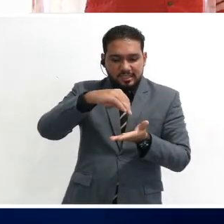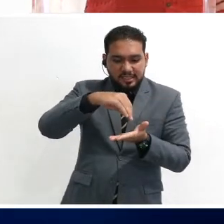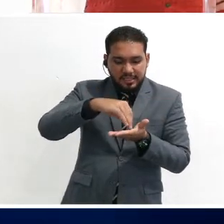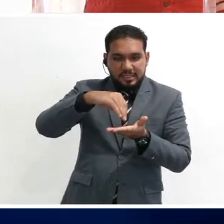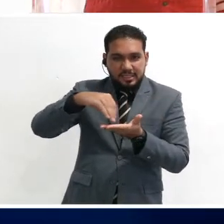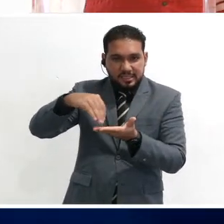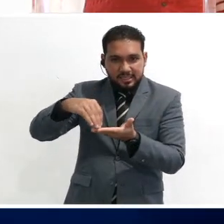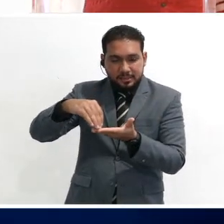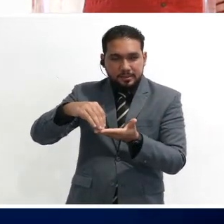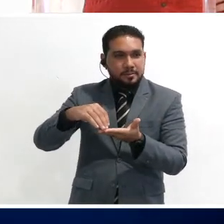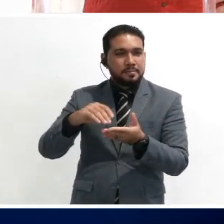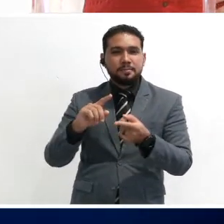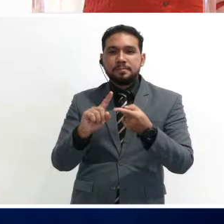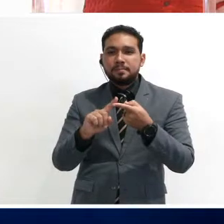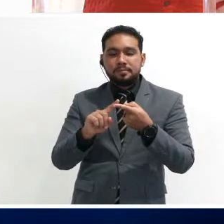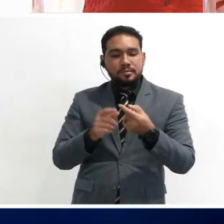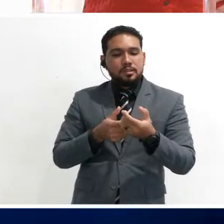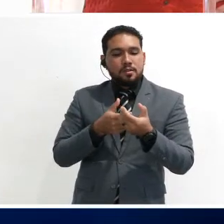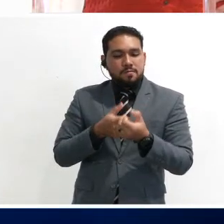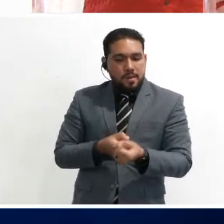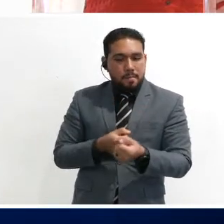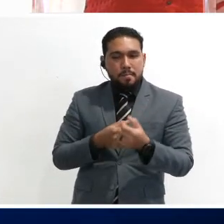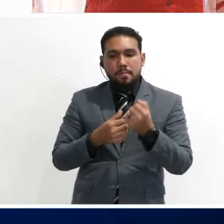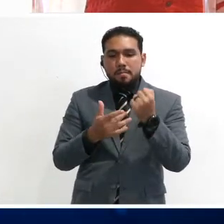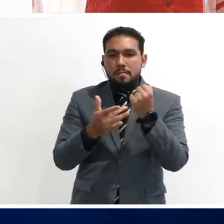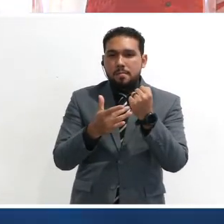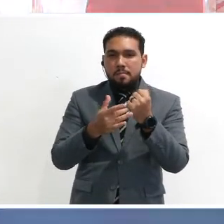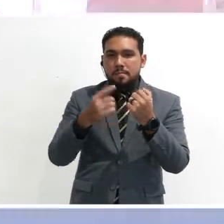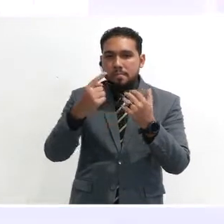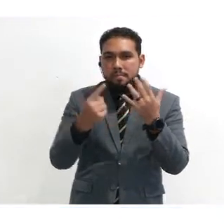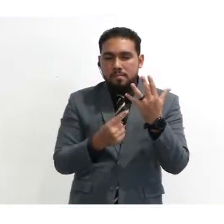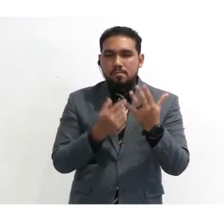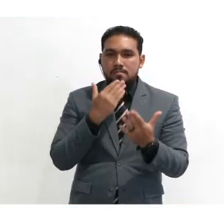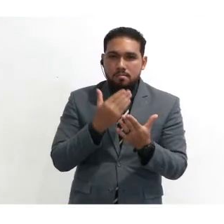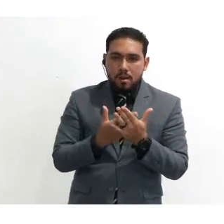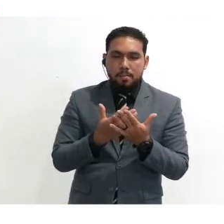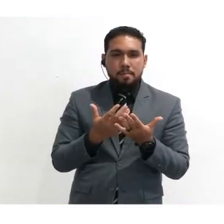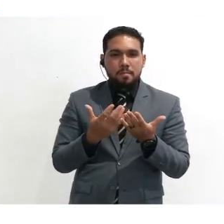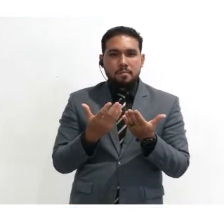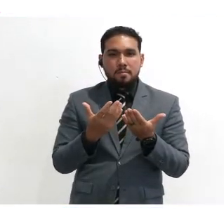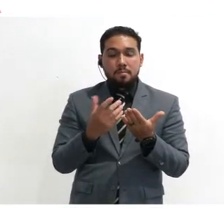So that's kind of been from the beginnings of the industry.